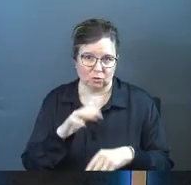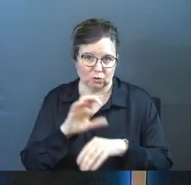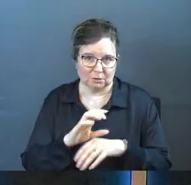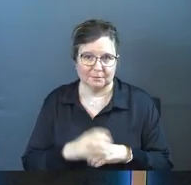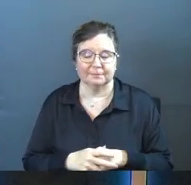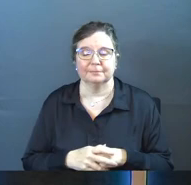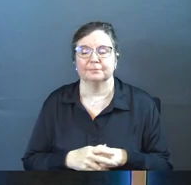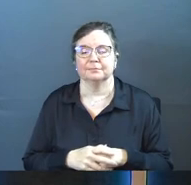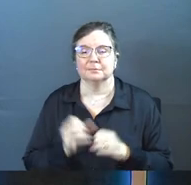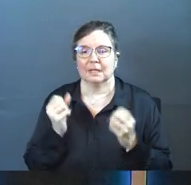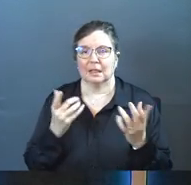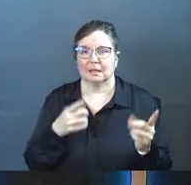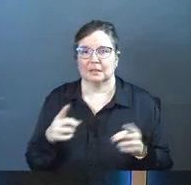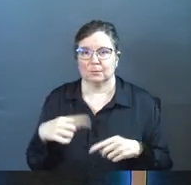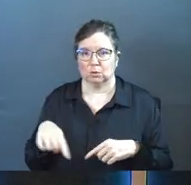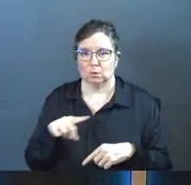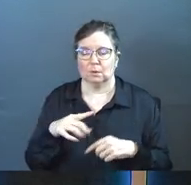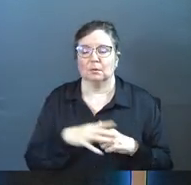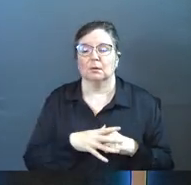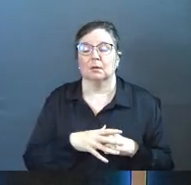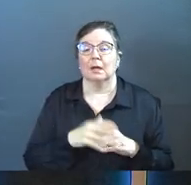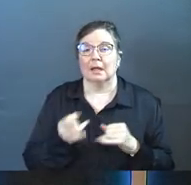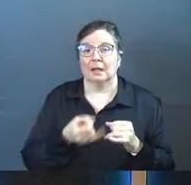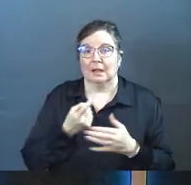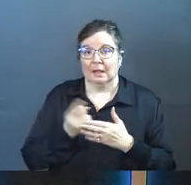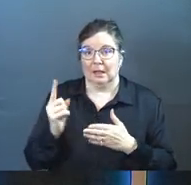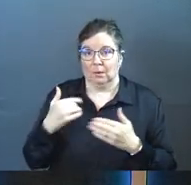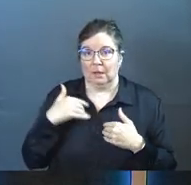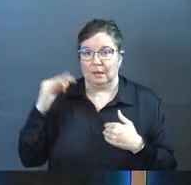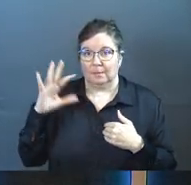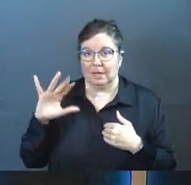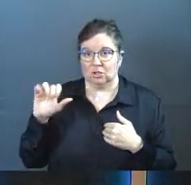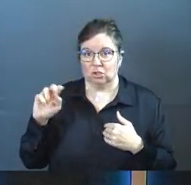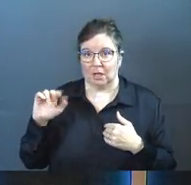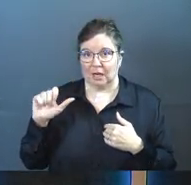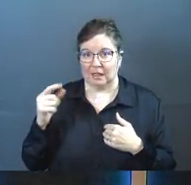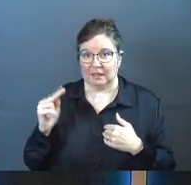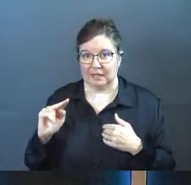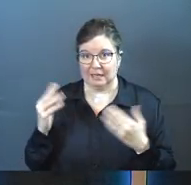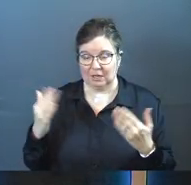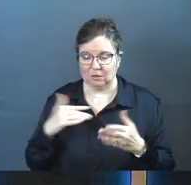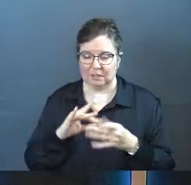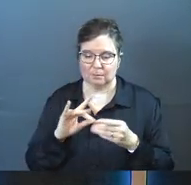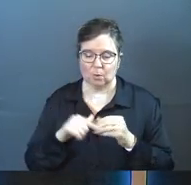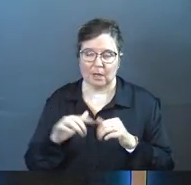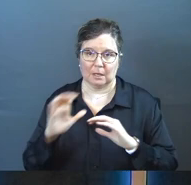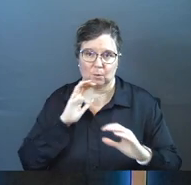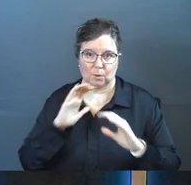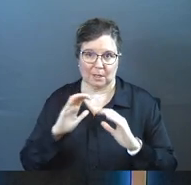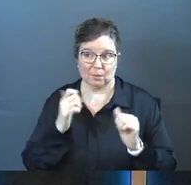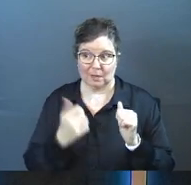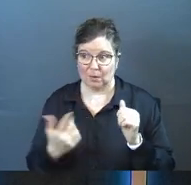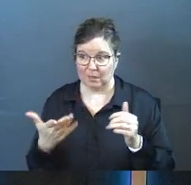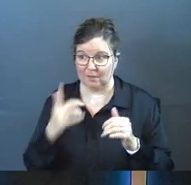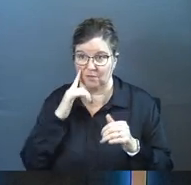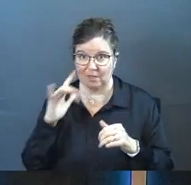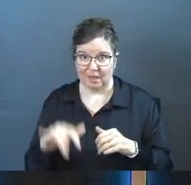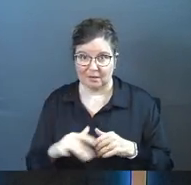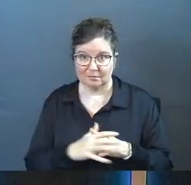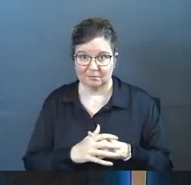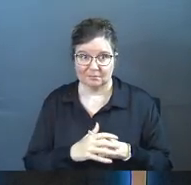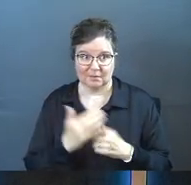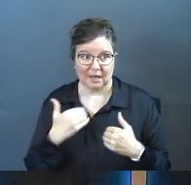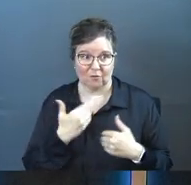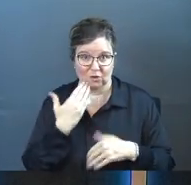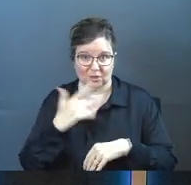church. Lots coming to you. And last week we had Pastor Jonathan here, and he spoke on communication. Was anybody there for that?